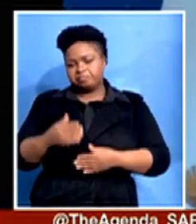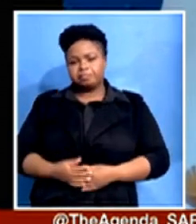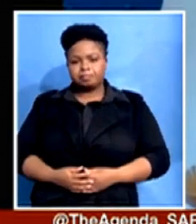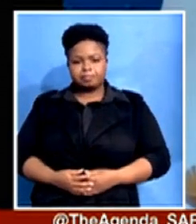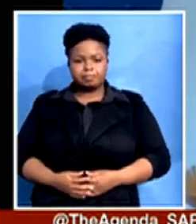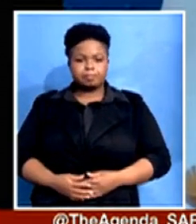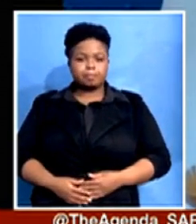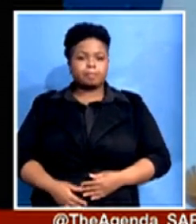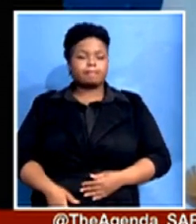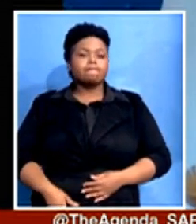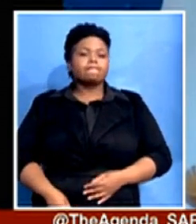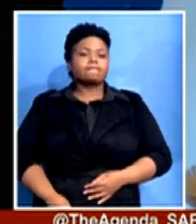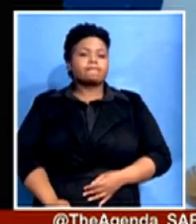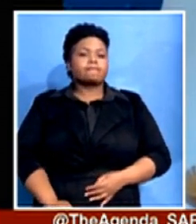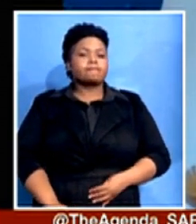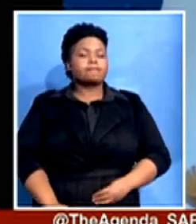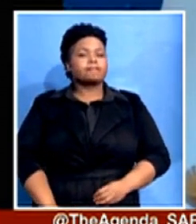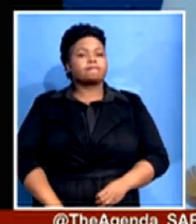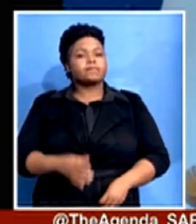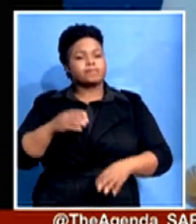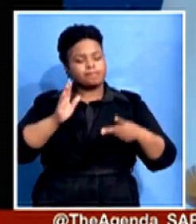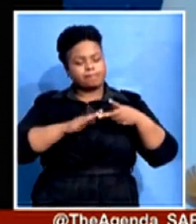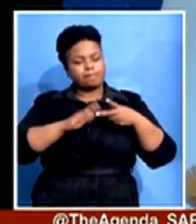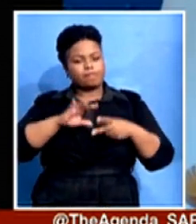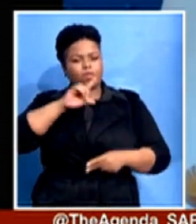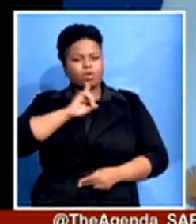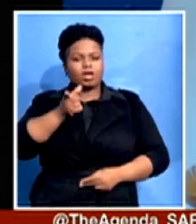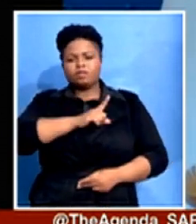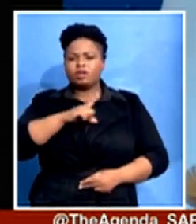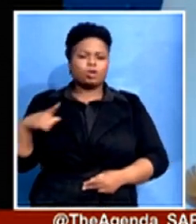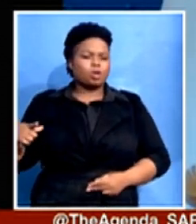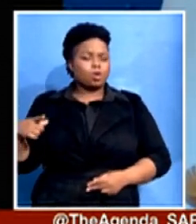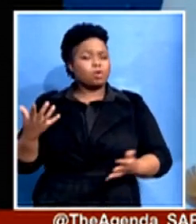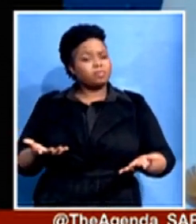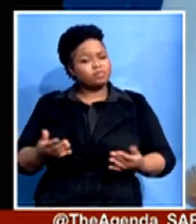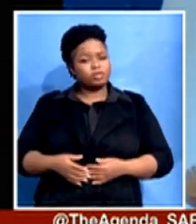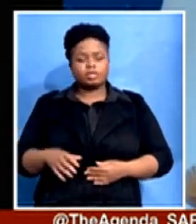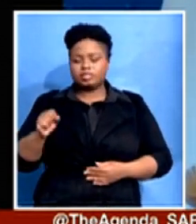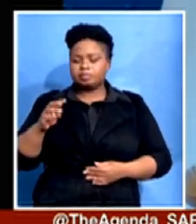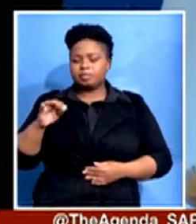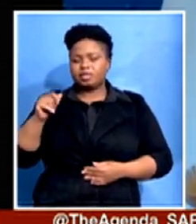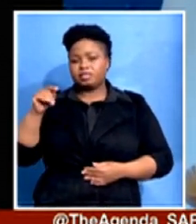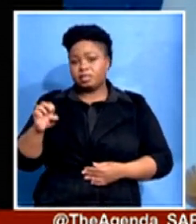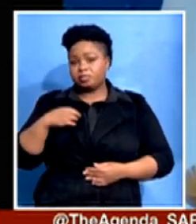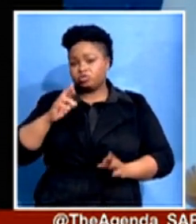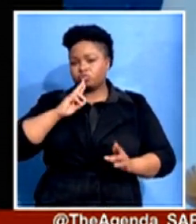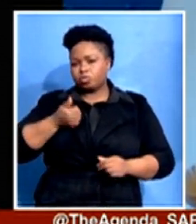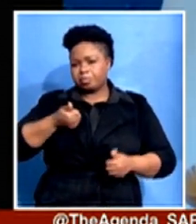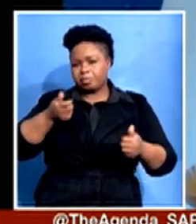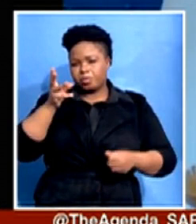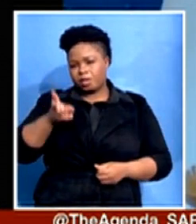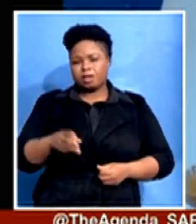around why has it taken us so long, as Dr. Simater, but she will probably respond to this, is that we do have pockets of excellence,